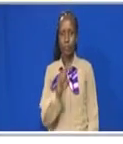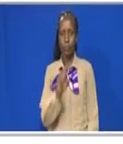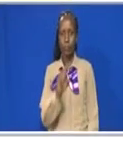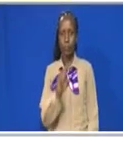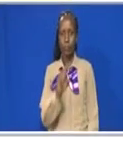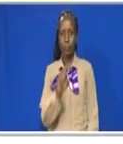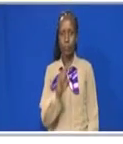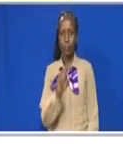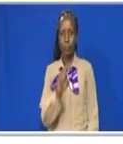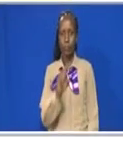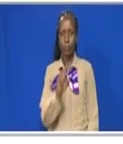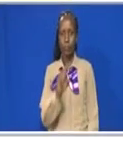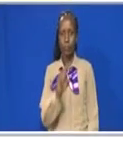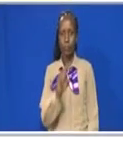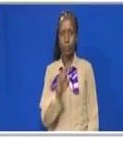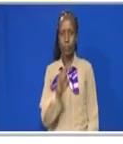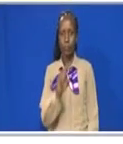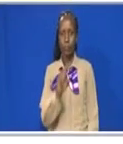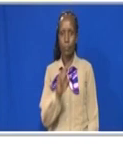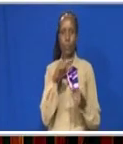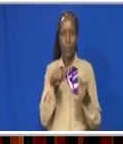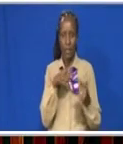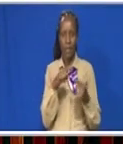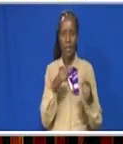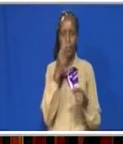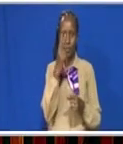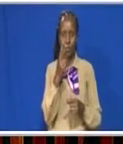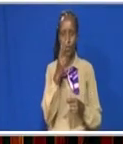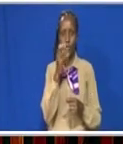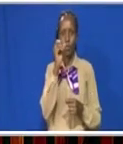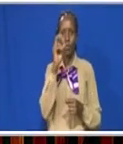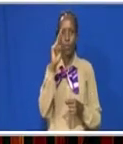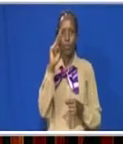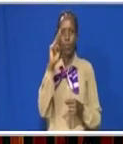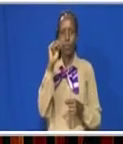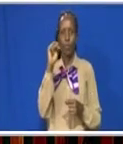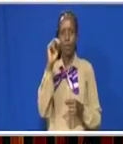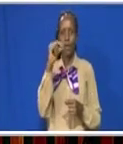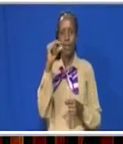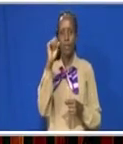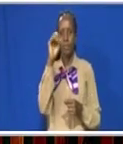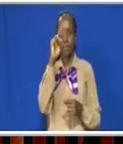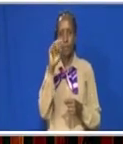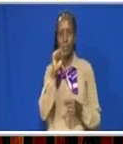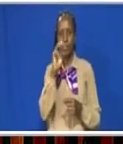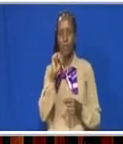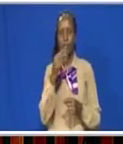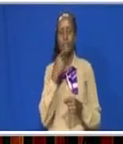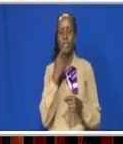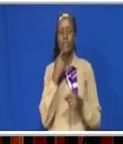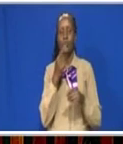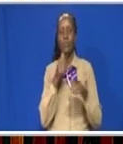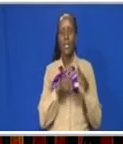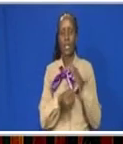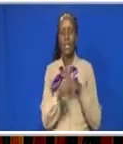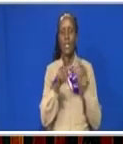one, when are two organisms considered to belong to the same species? I'll